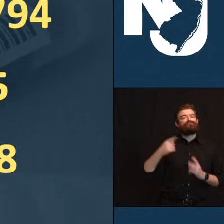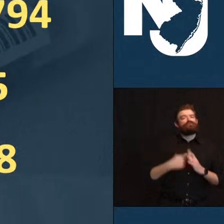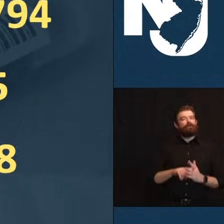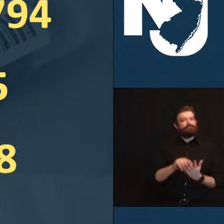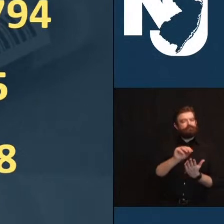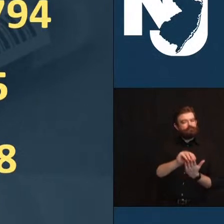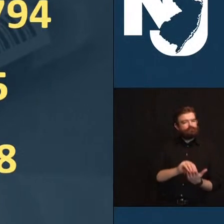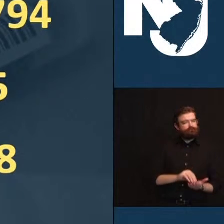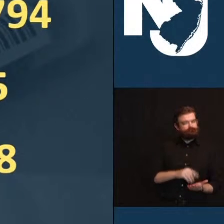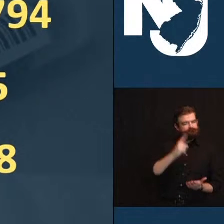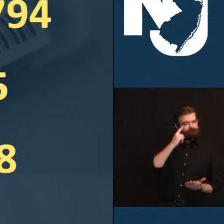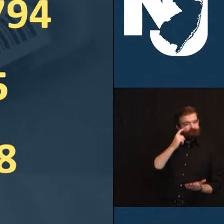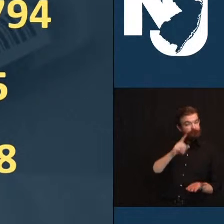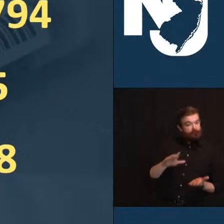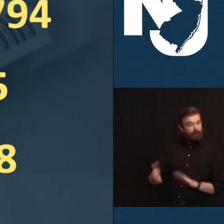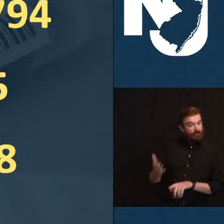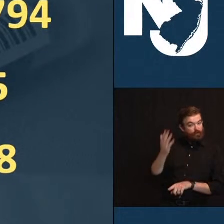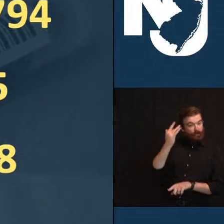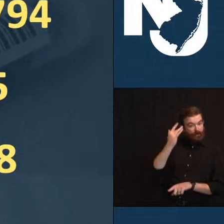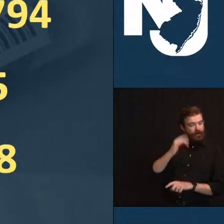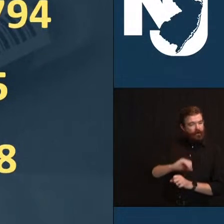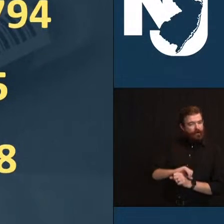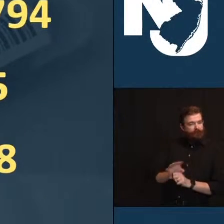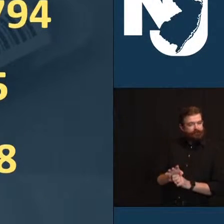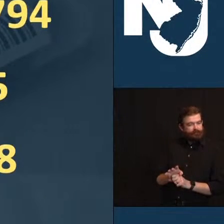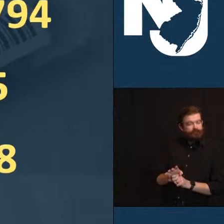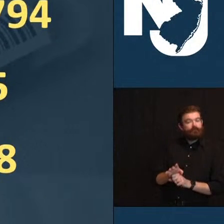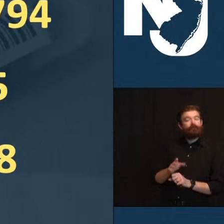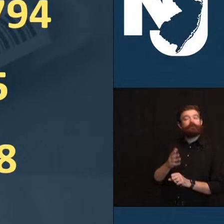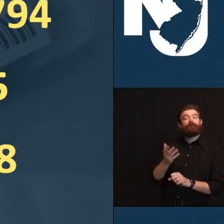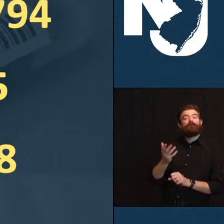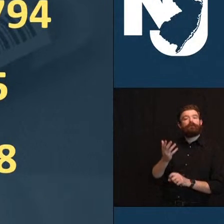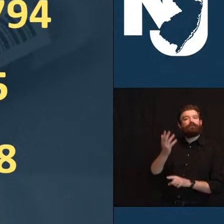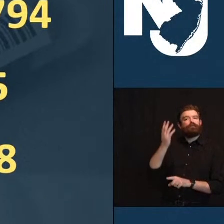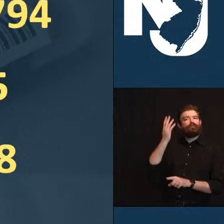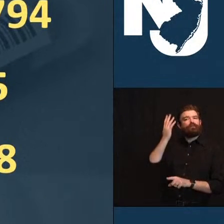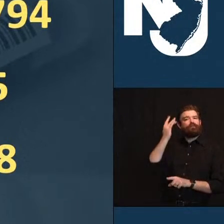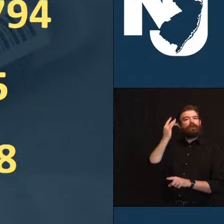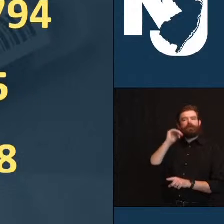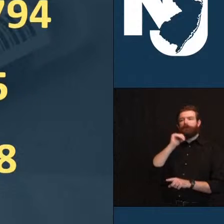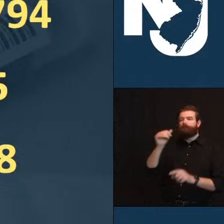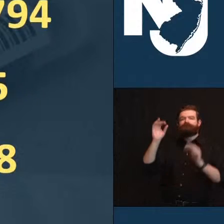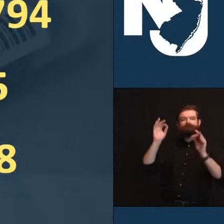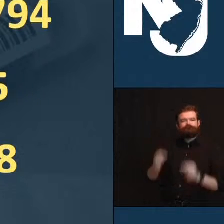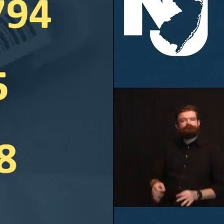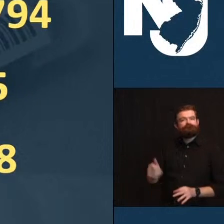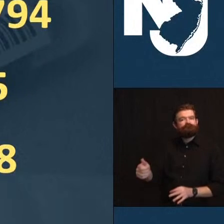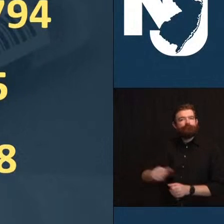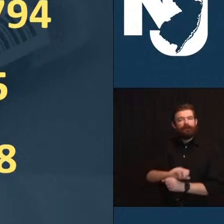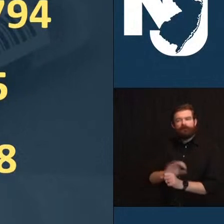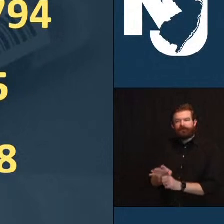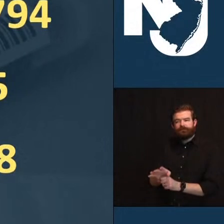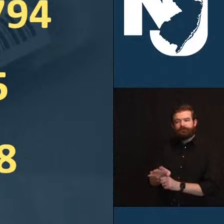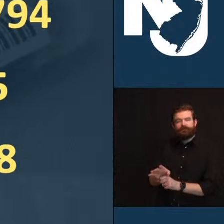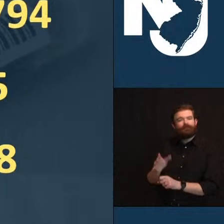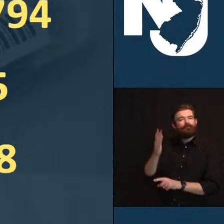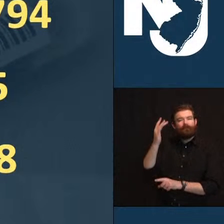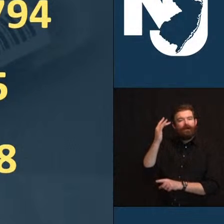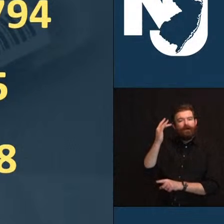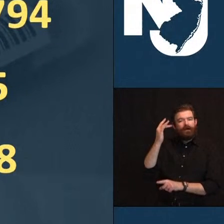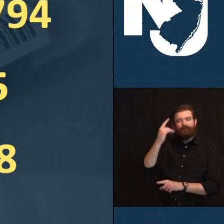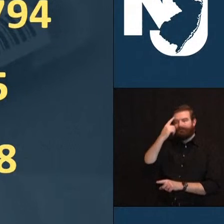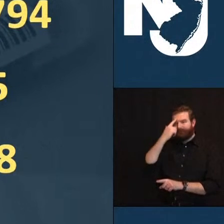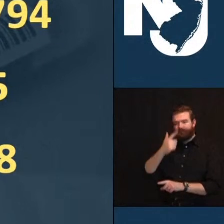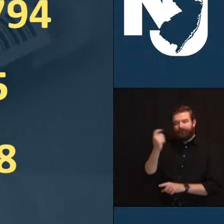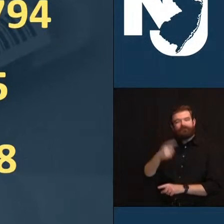was never performed, especially in the earliest days of the pandemic. Yet the underlying symptoms, it's fair to say to Judy and